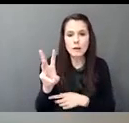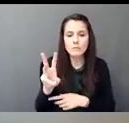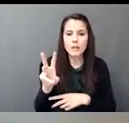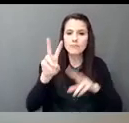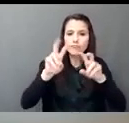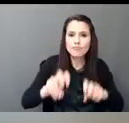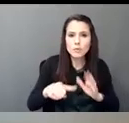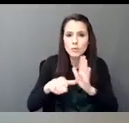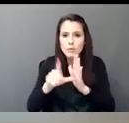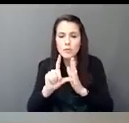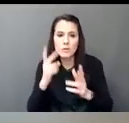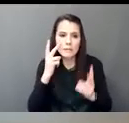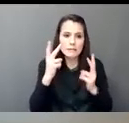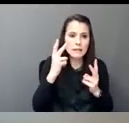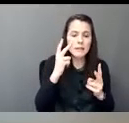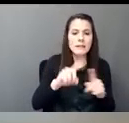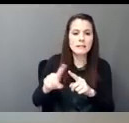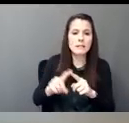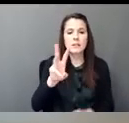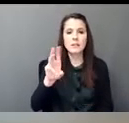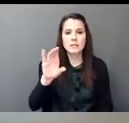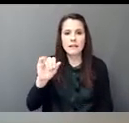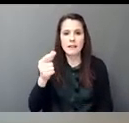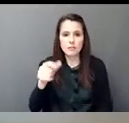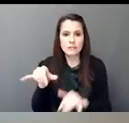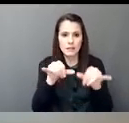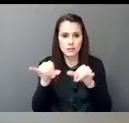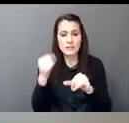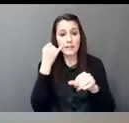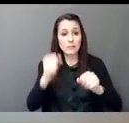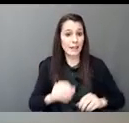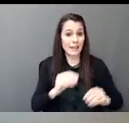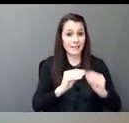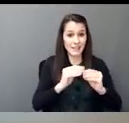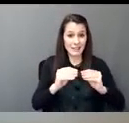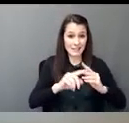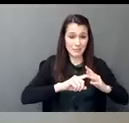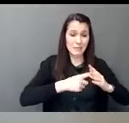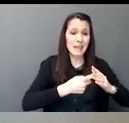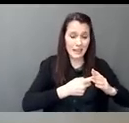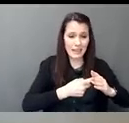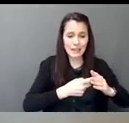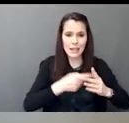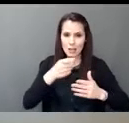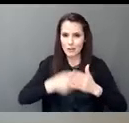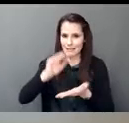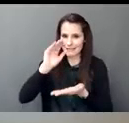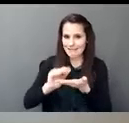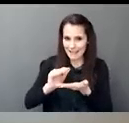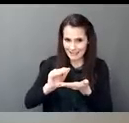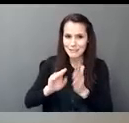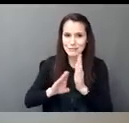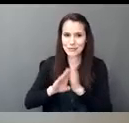reviewing it for different WCAG standards. Because if we can fix it early, then it costs a lot less to develop that